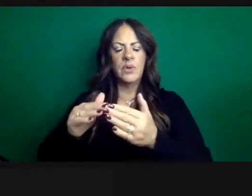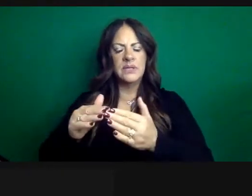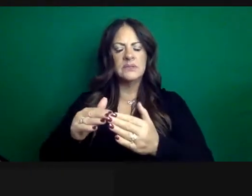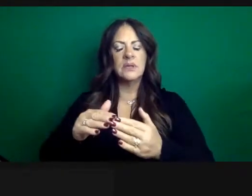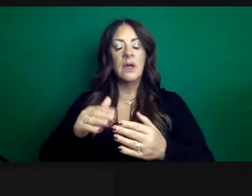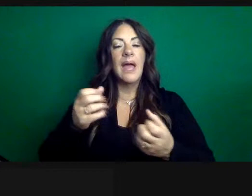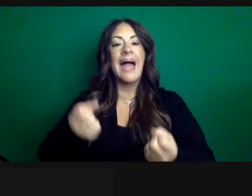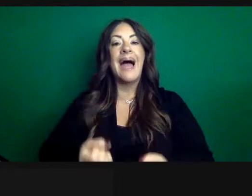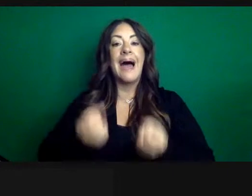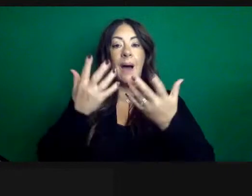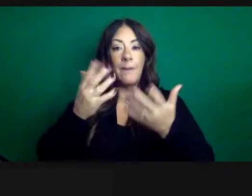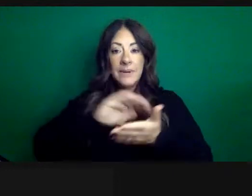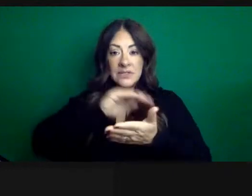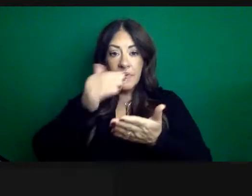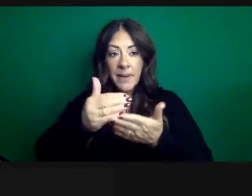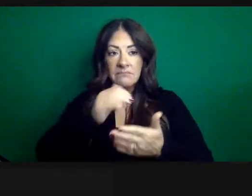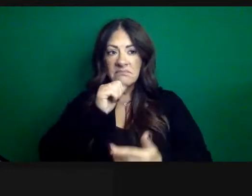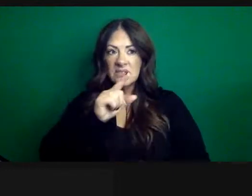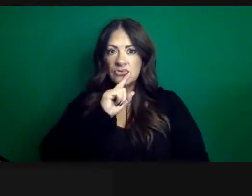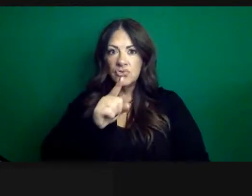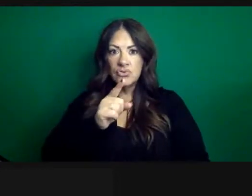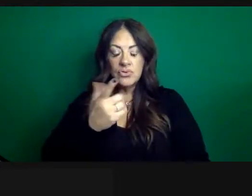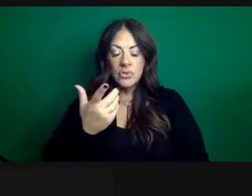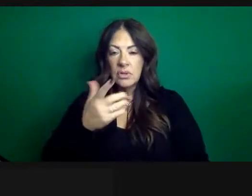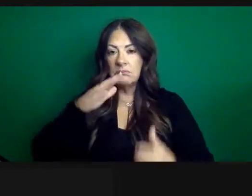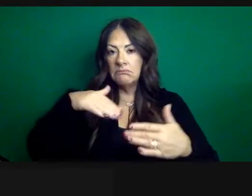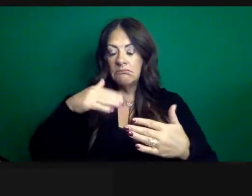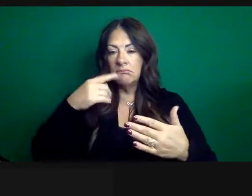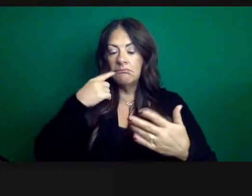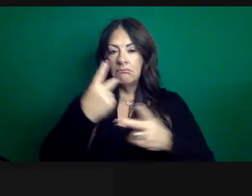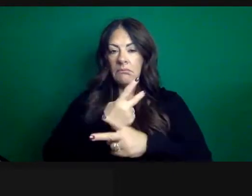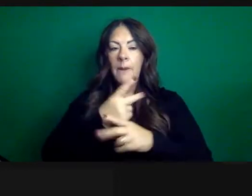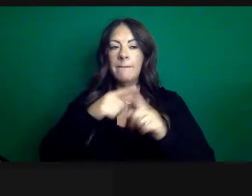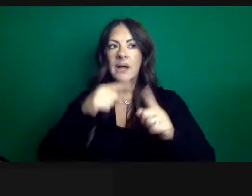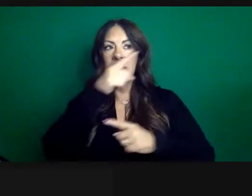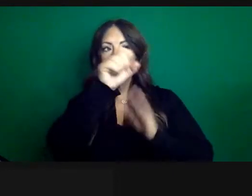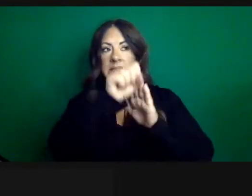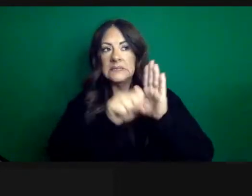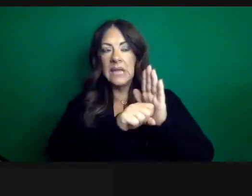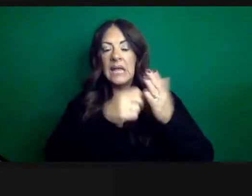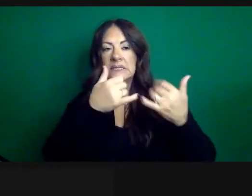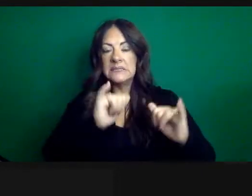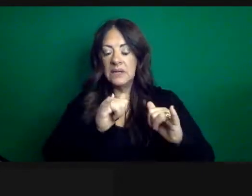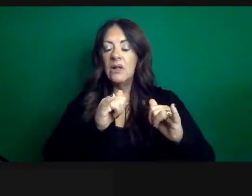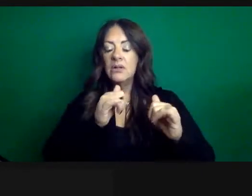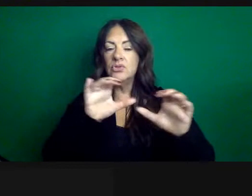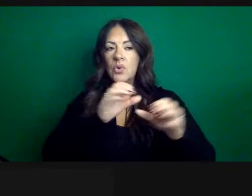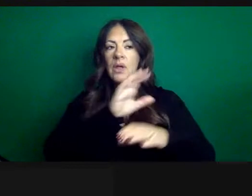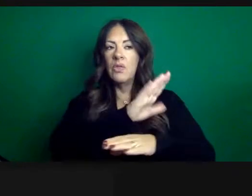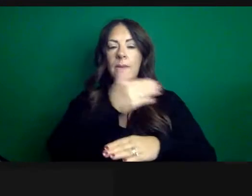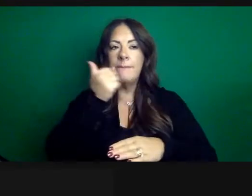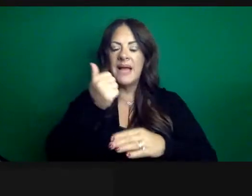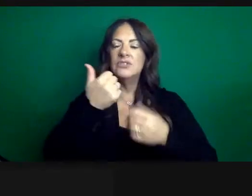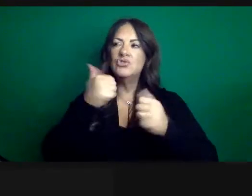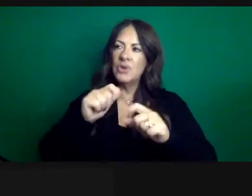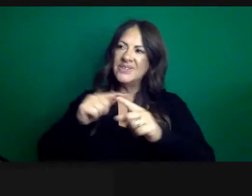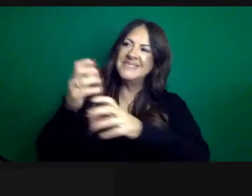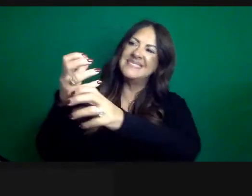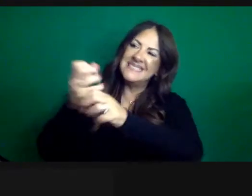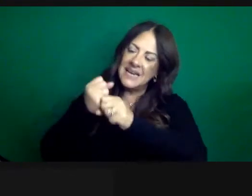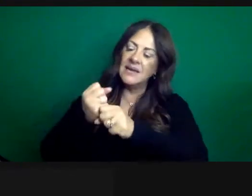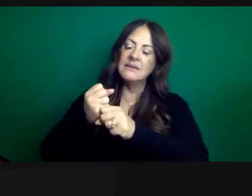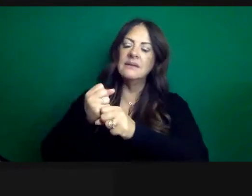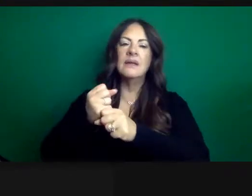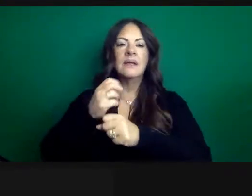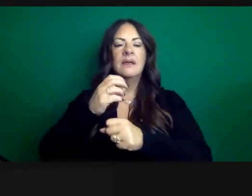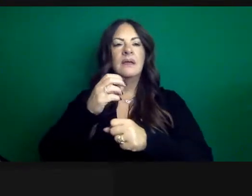amounts, not clear. Frankly, I think the state's attitude is we need to do what we need to do to get as many people